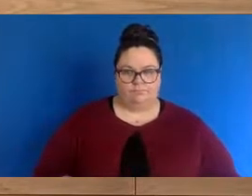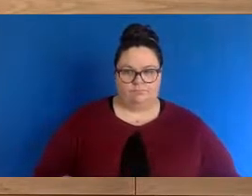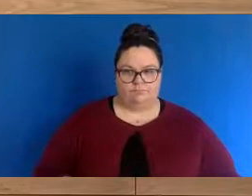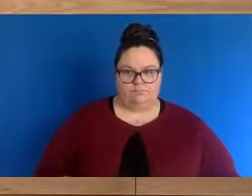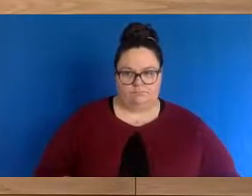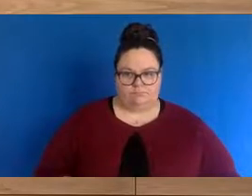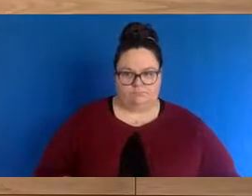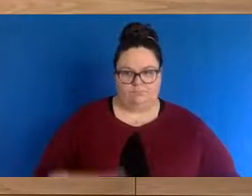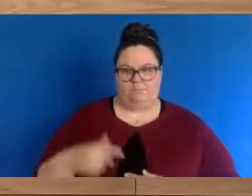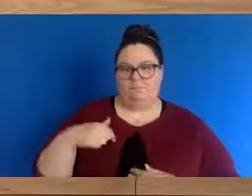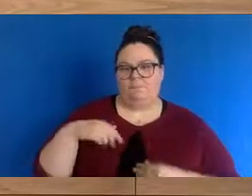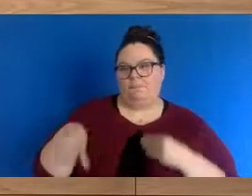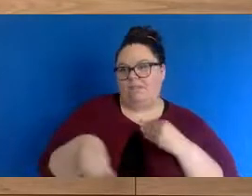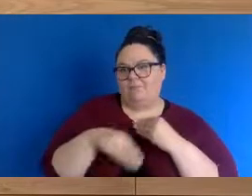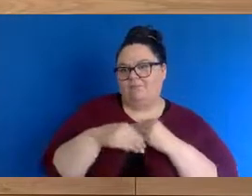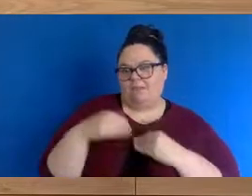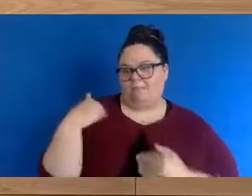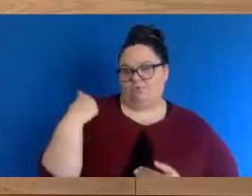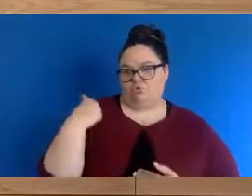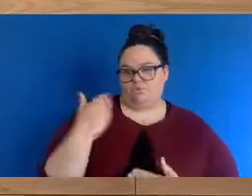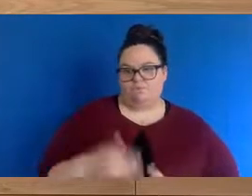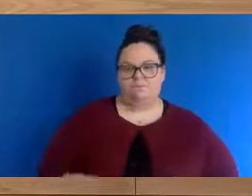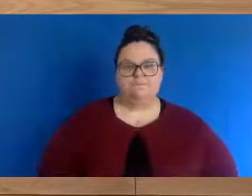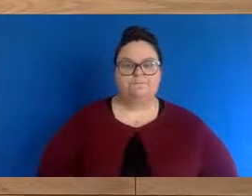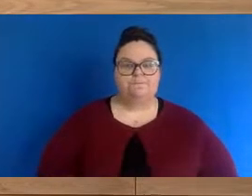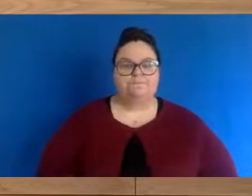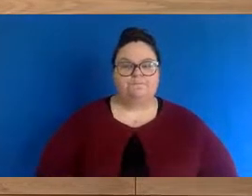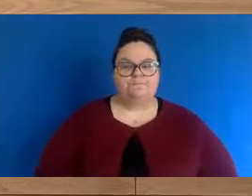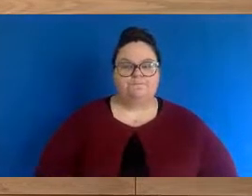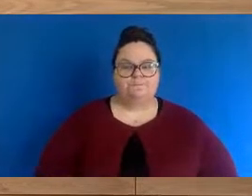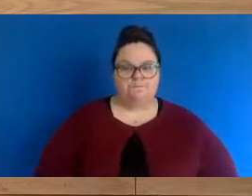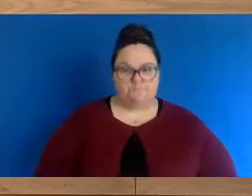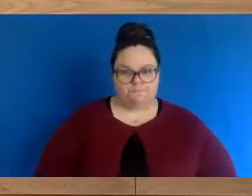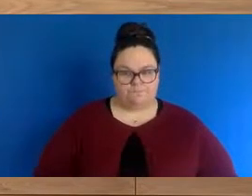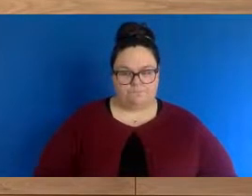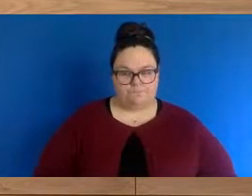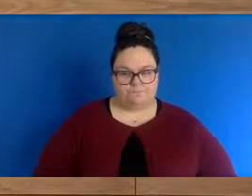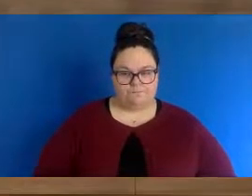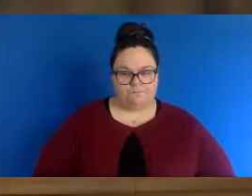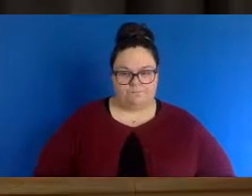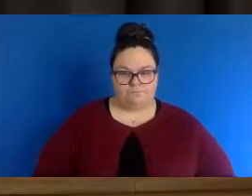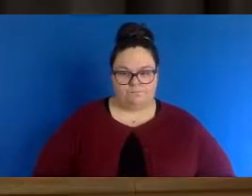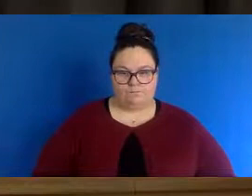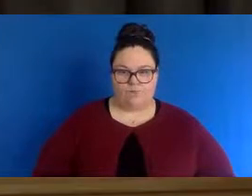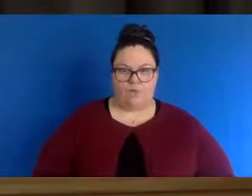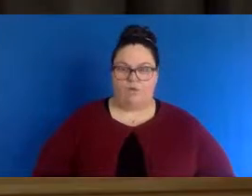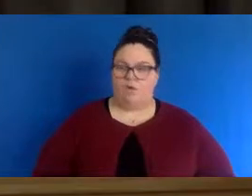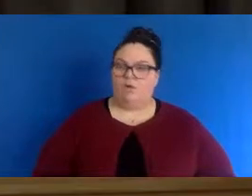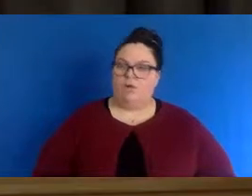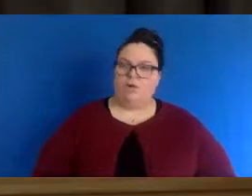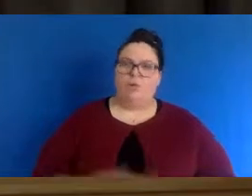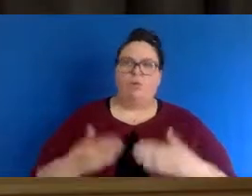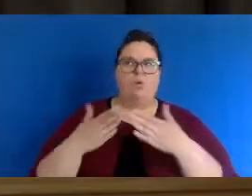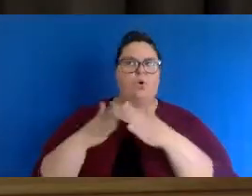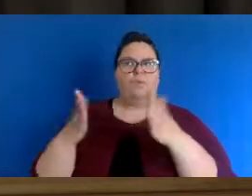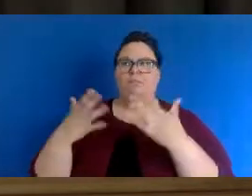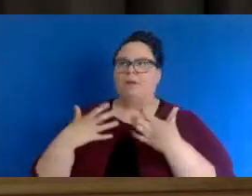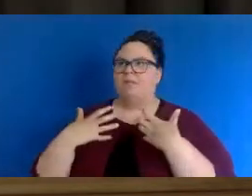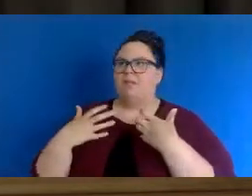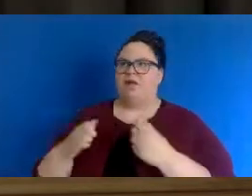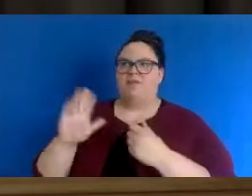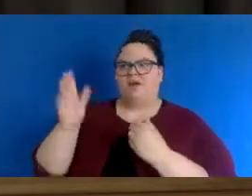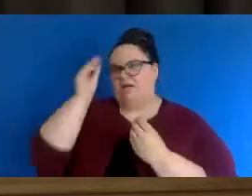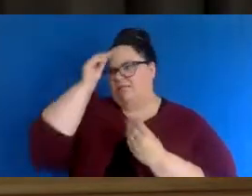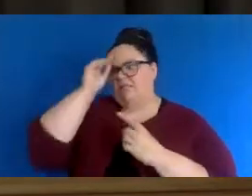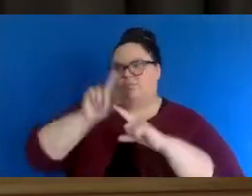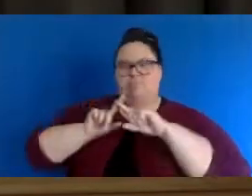I'm just going to add to Dr. Russell's response and say that, you know, we have relied on public health for their information,